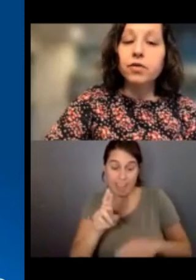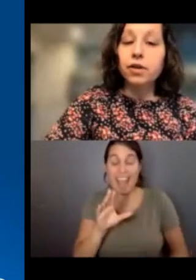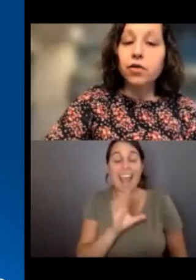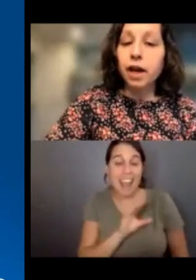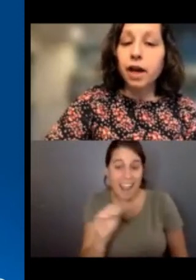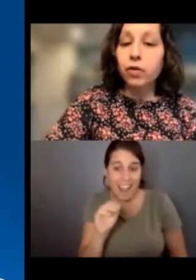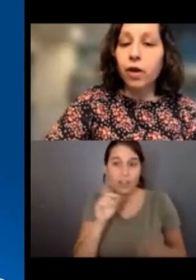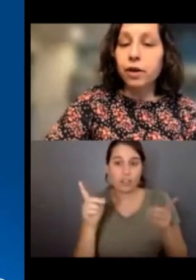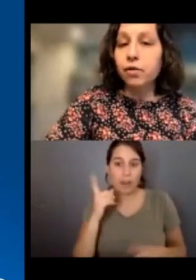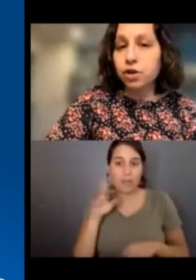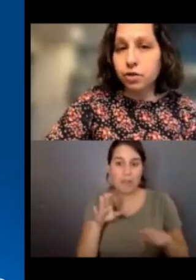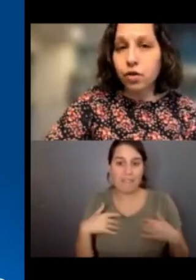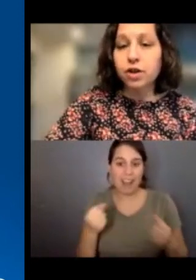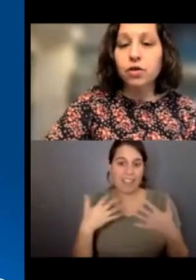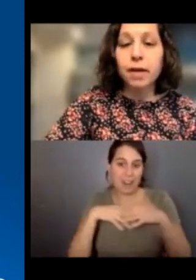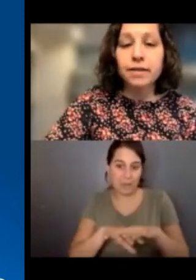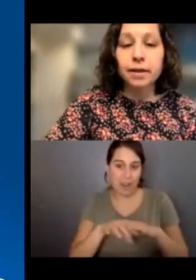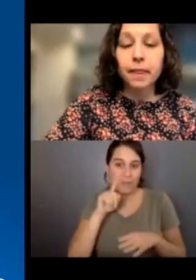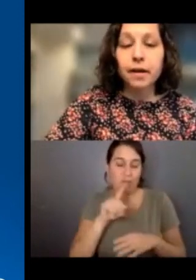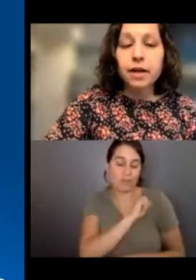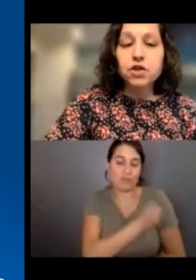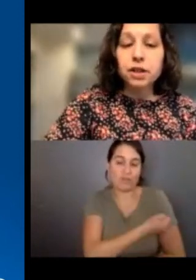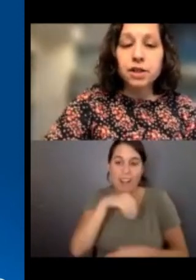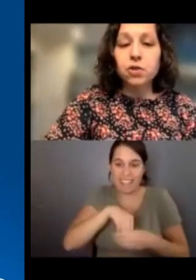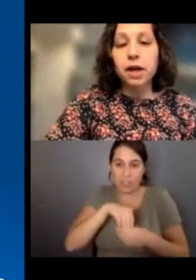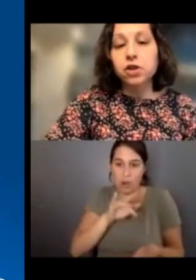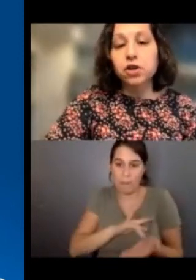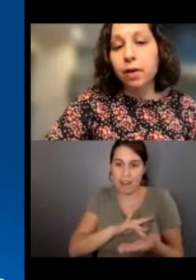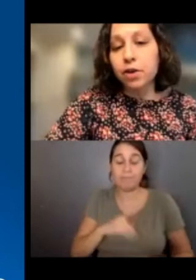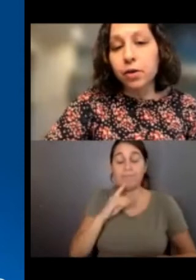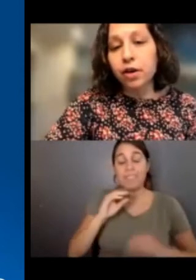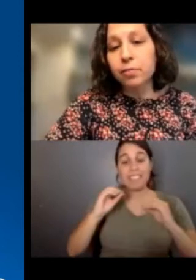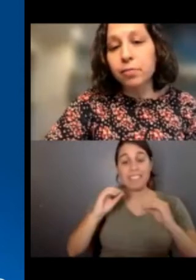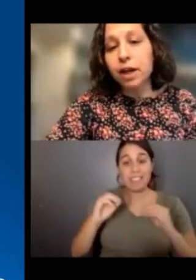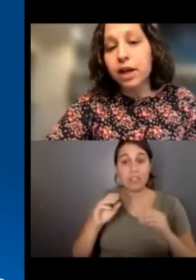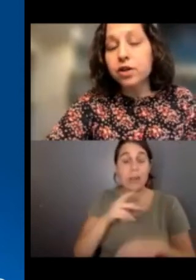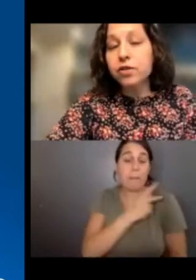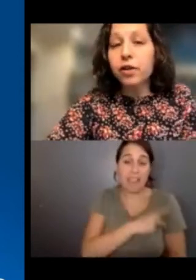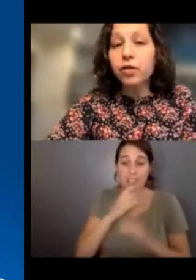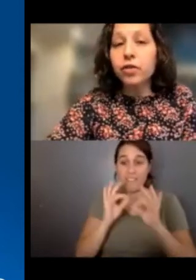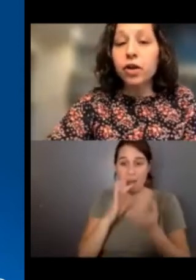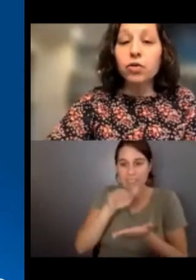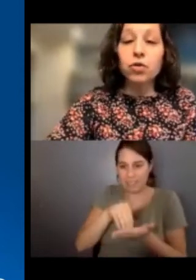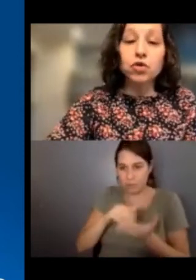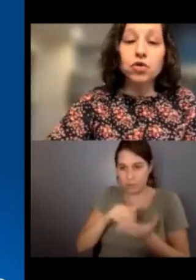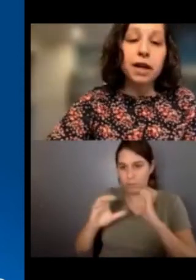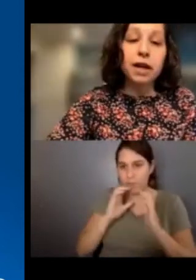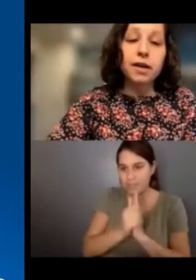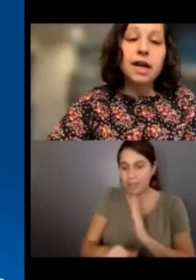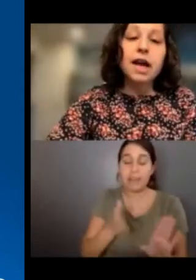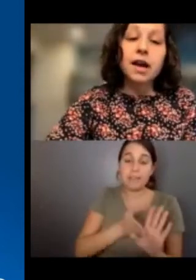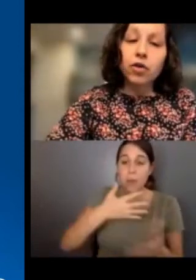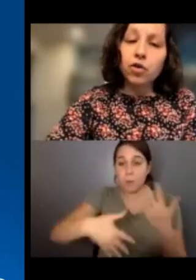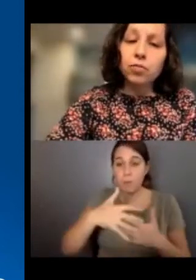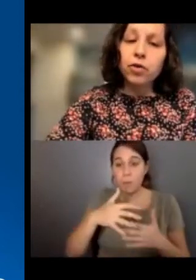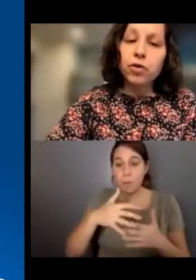director of behavioral health integration at Strong Internal Medicine. She teaches patient and family-centered communication skills, psychosocial medicine,